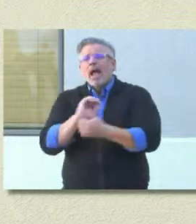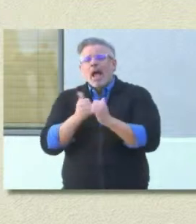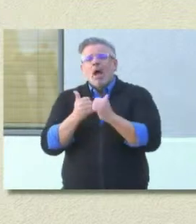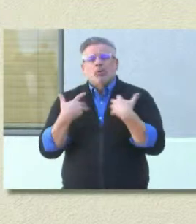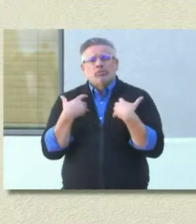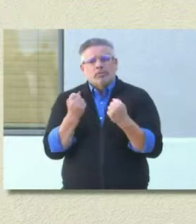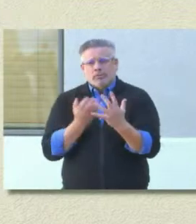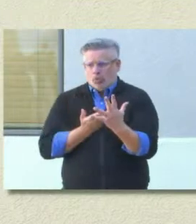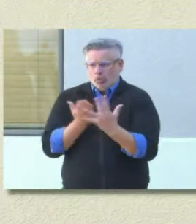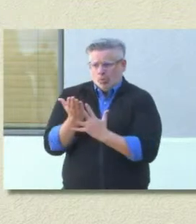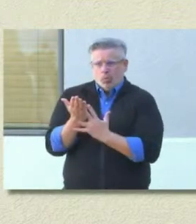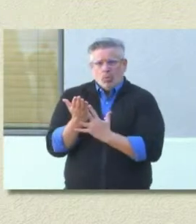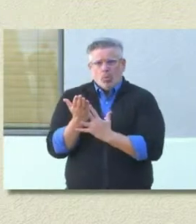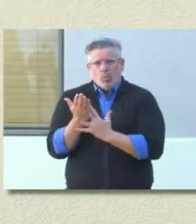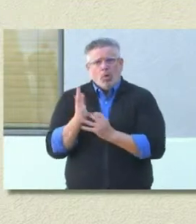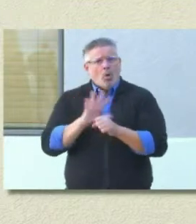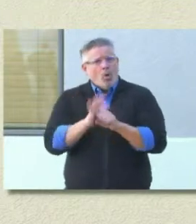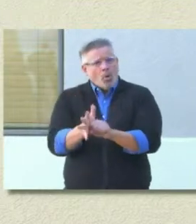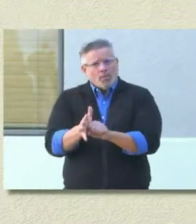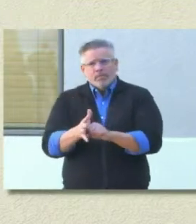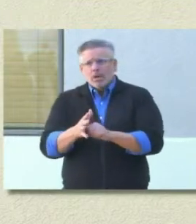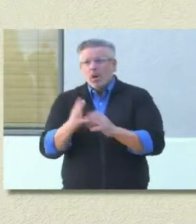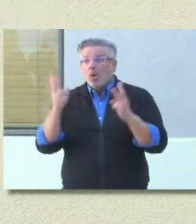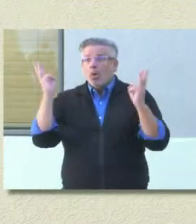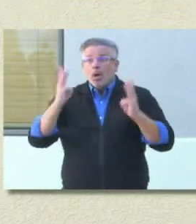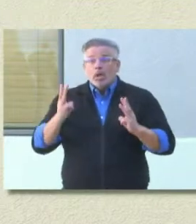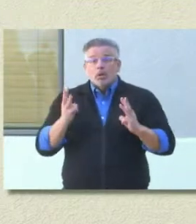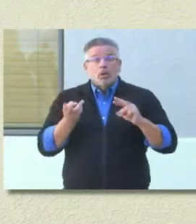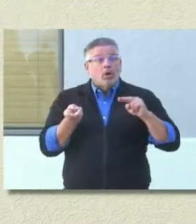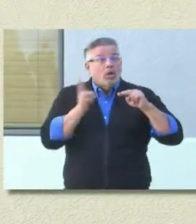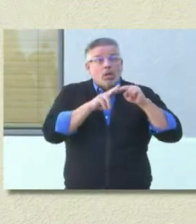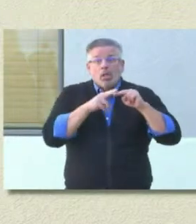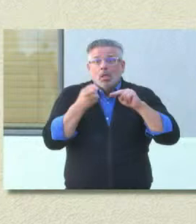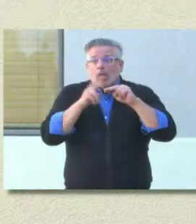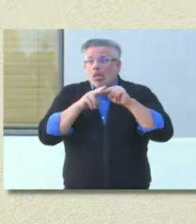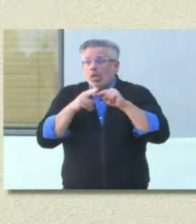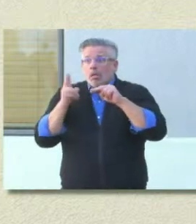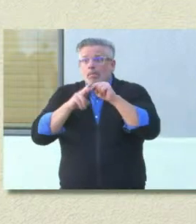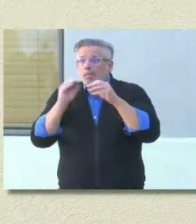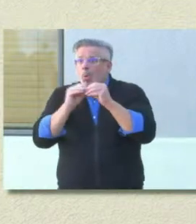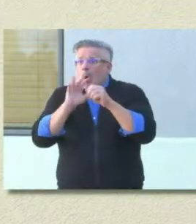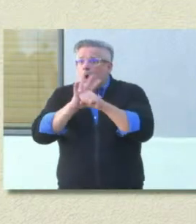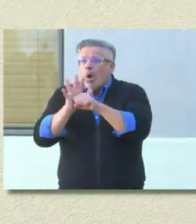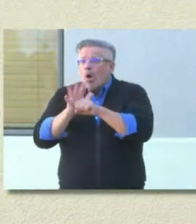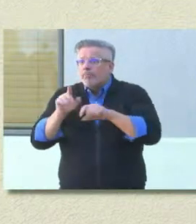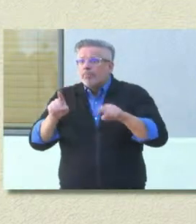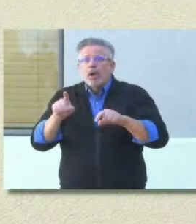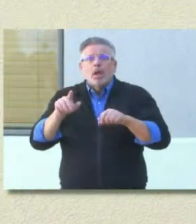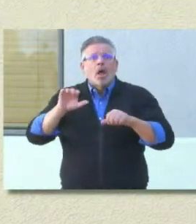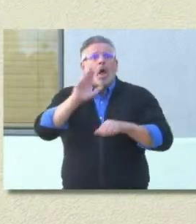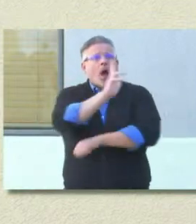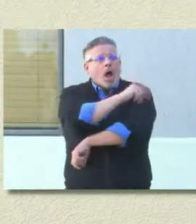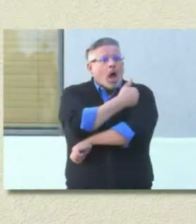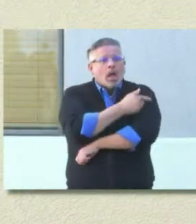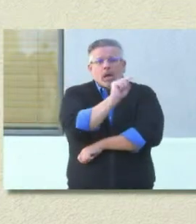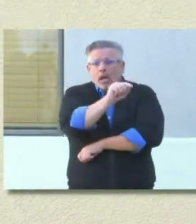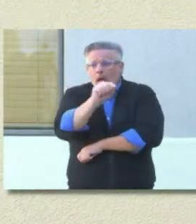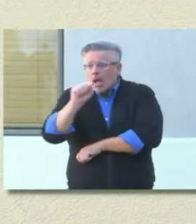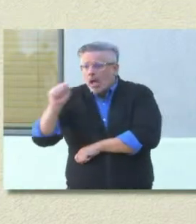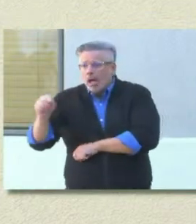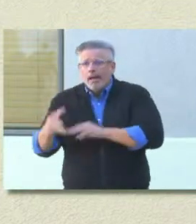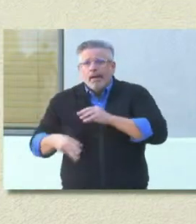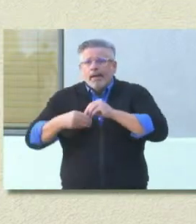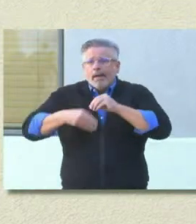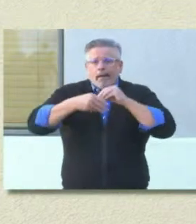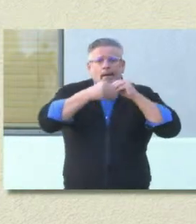We are concerned about the winter. We're concerned about rising case numbers, pressure on our hospitals from a number of other issues on top of